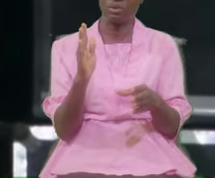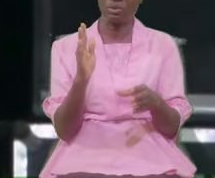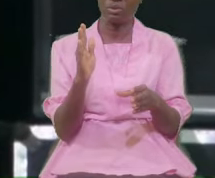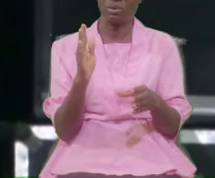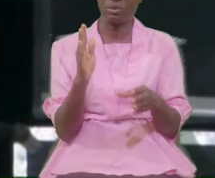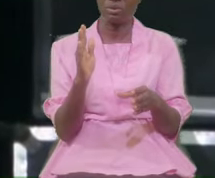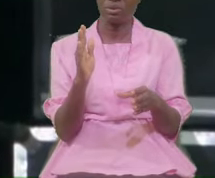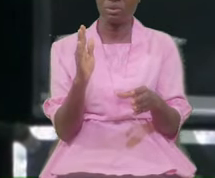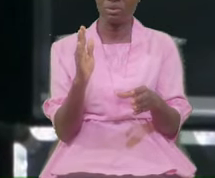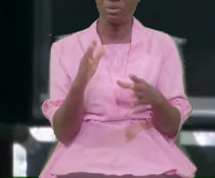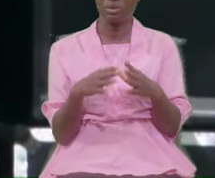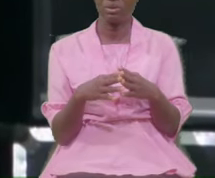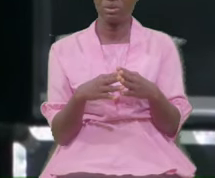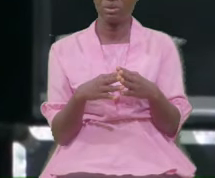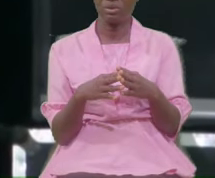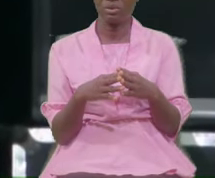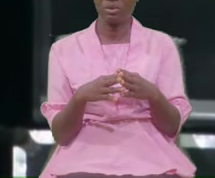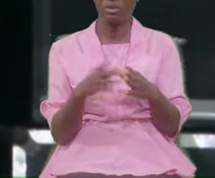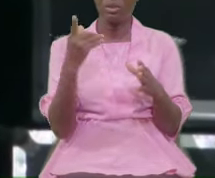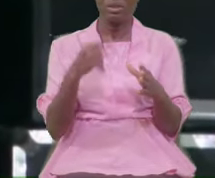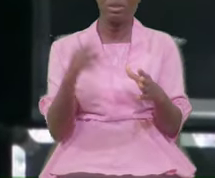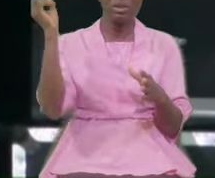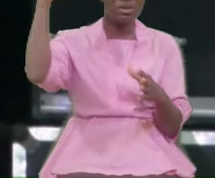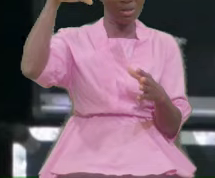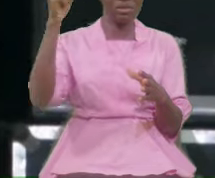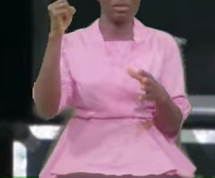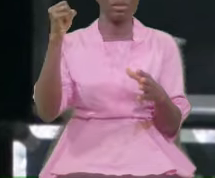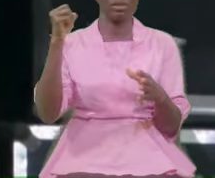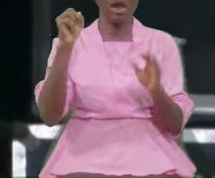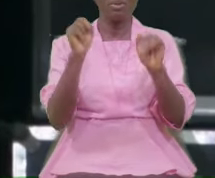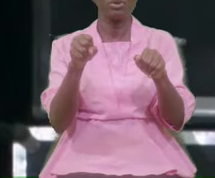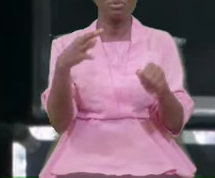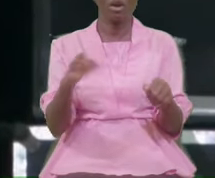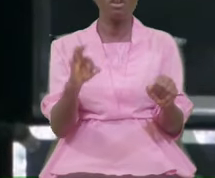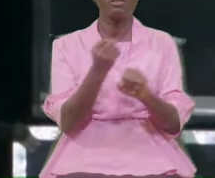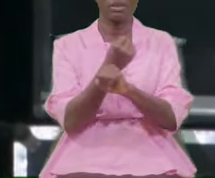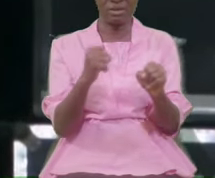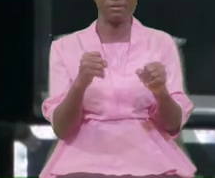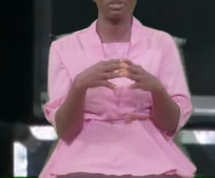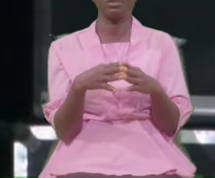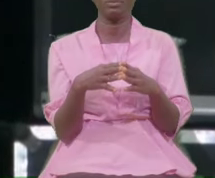God the gracious possibility of salvation for the